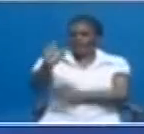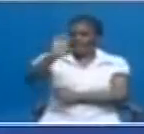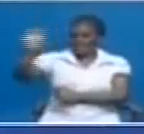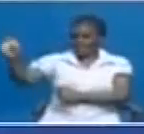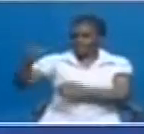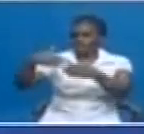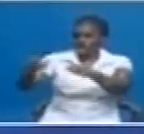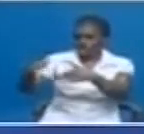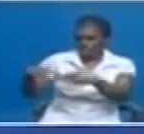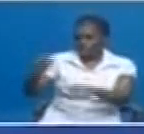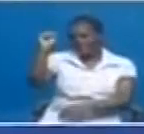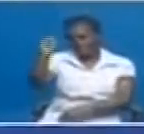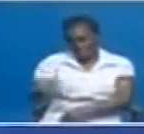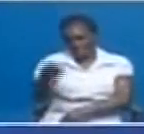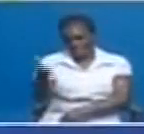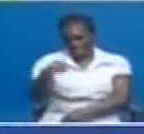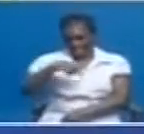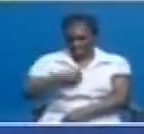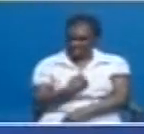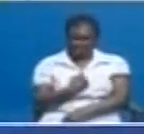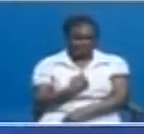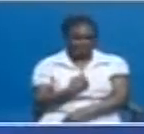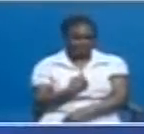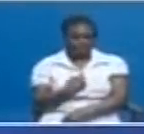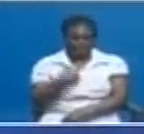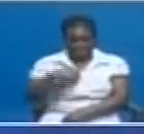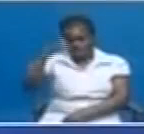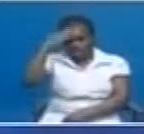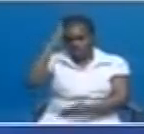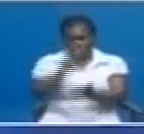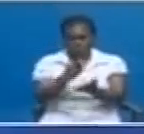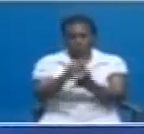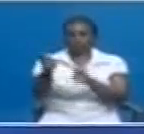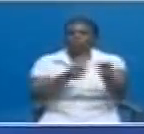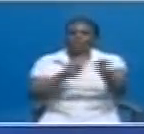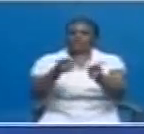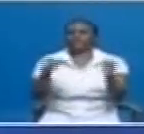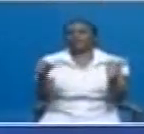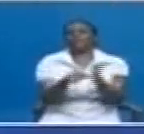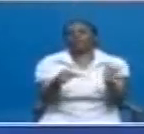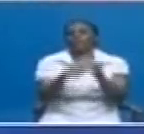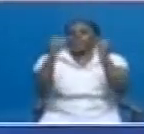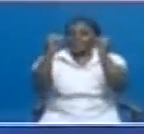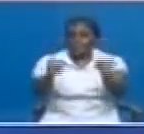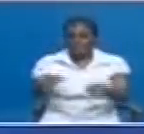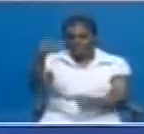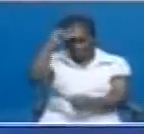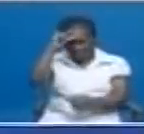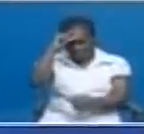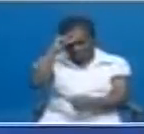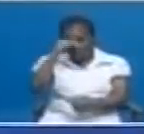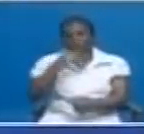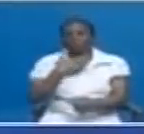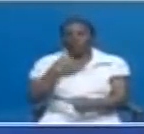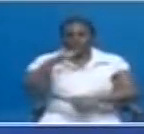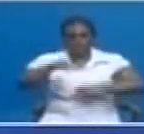losses, yes, they're there, but to me, because I'm convinced it's mismanagement, I feel if government is to be an active